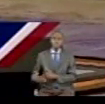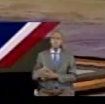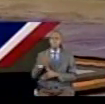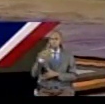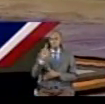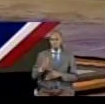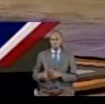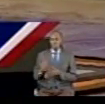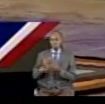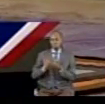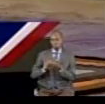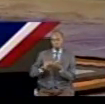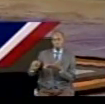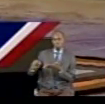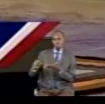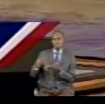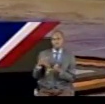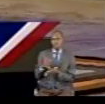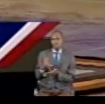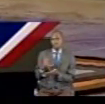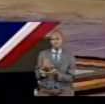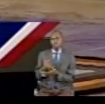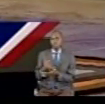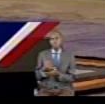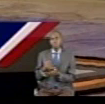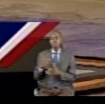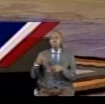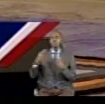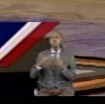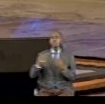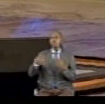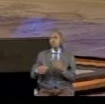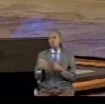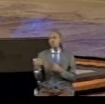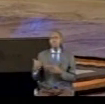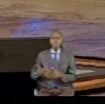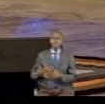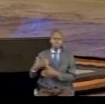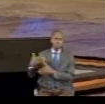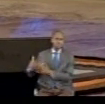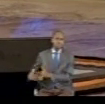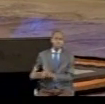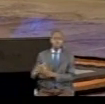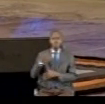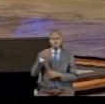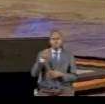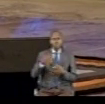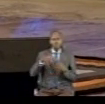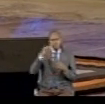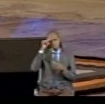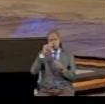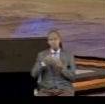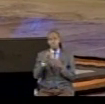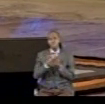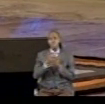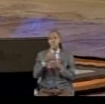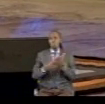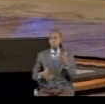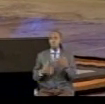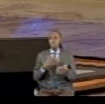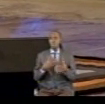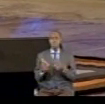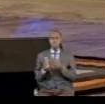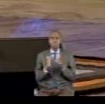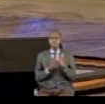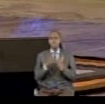Bible. To go to the other side. We need to understand and need to remember that whatever Jesus says